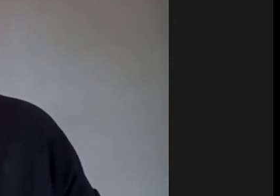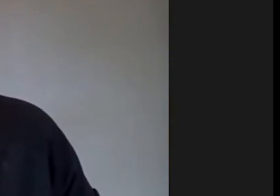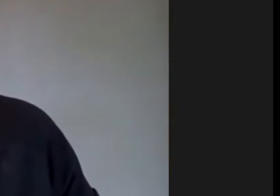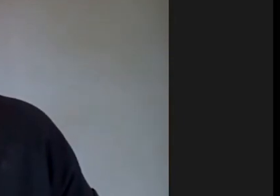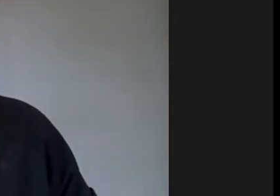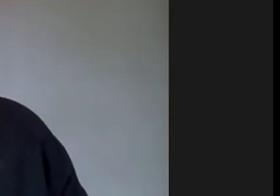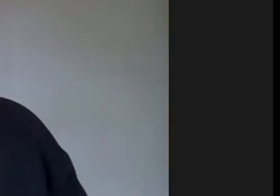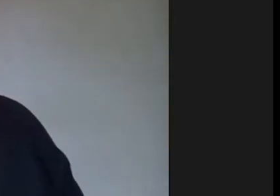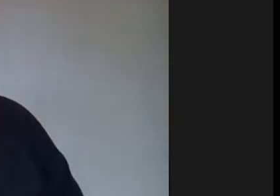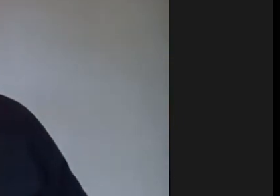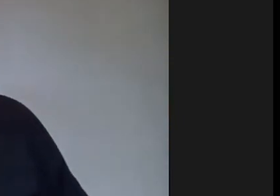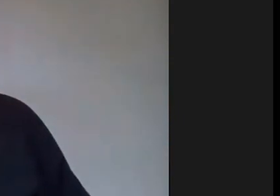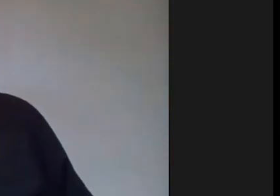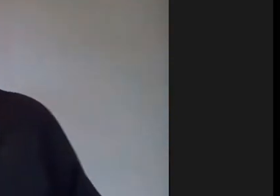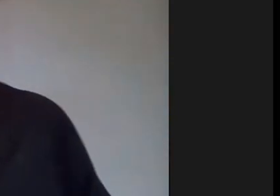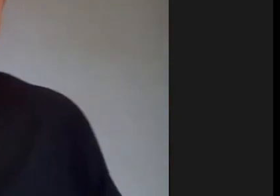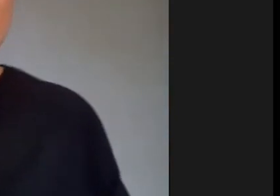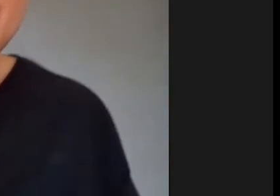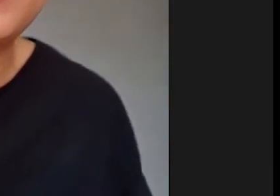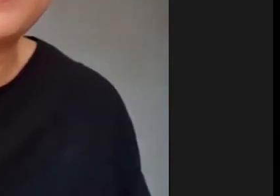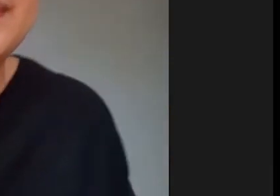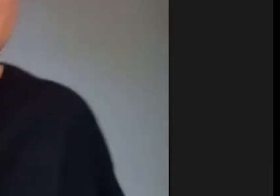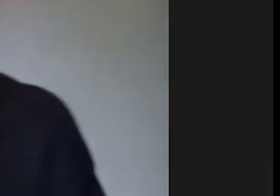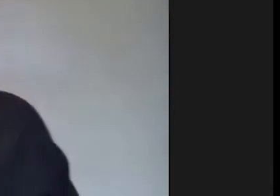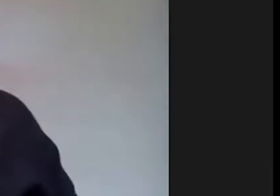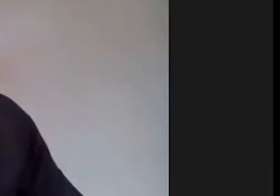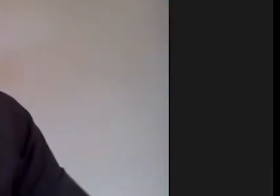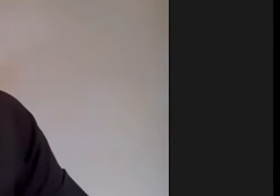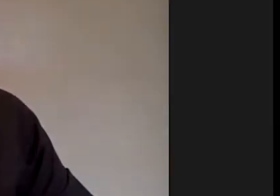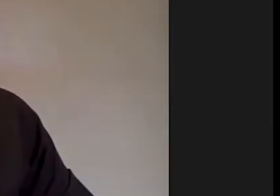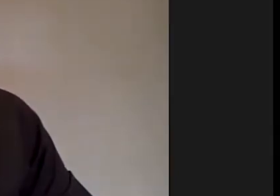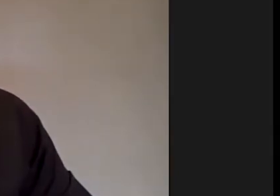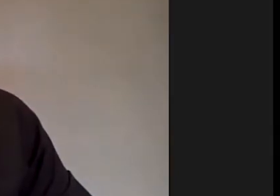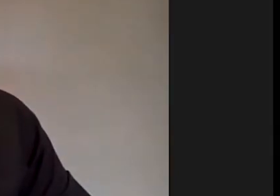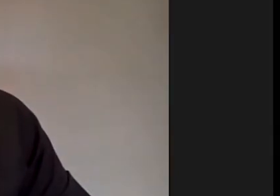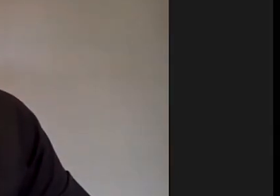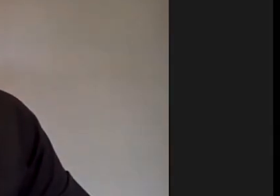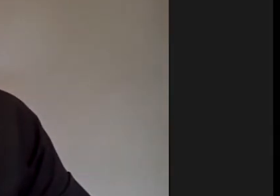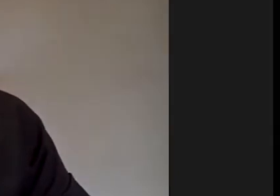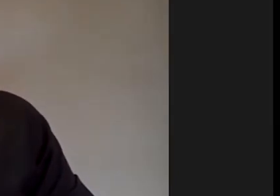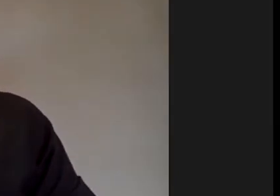So VWO. what is the NP? A subject or an object?